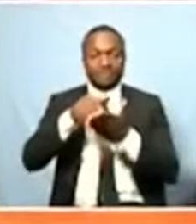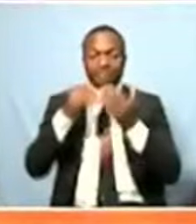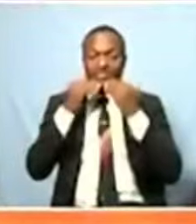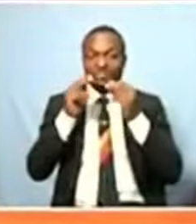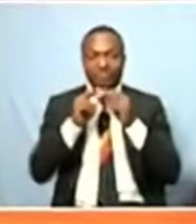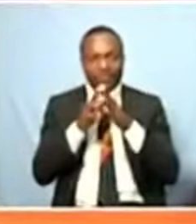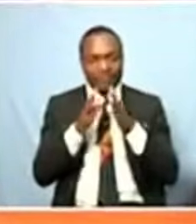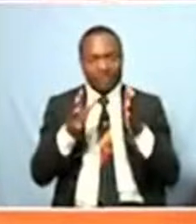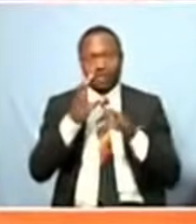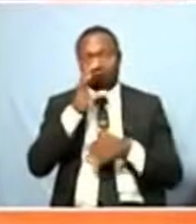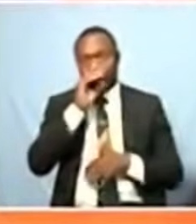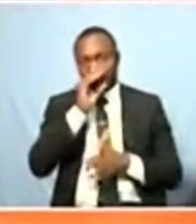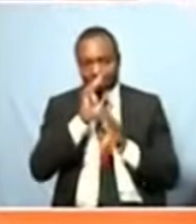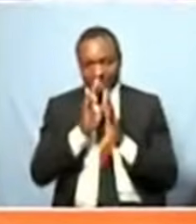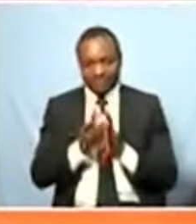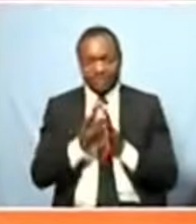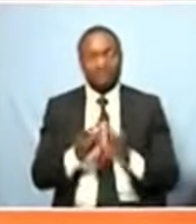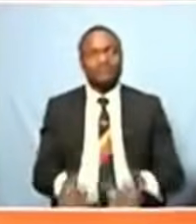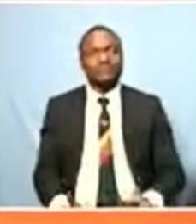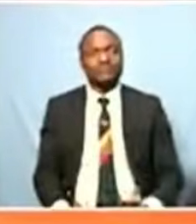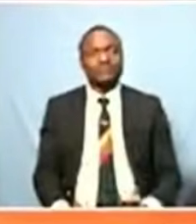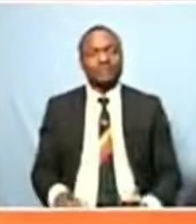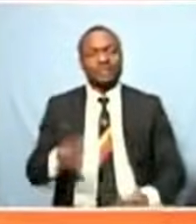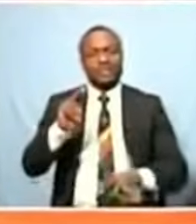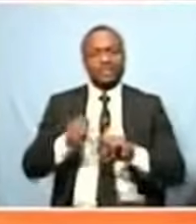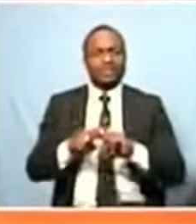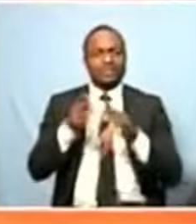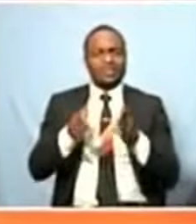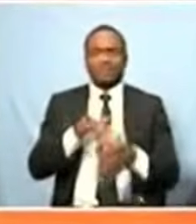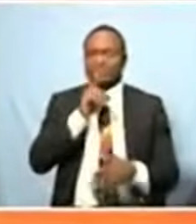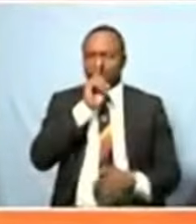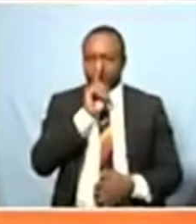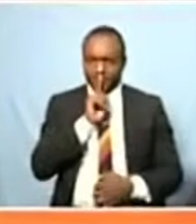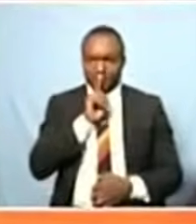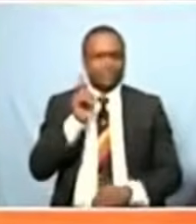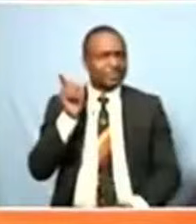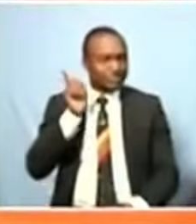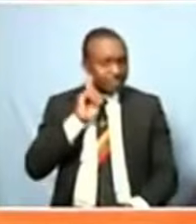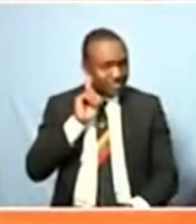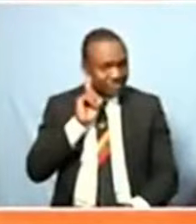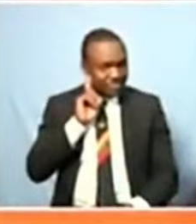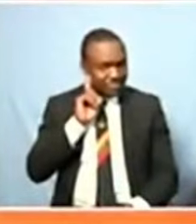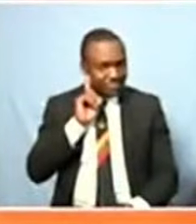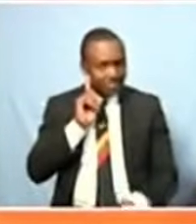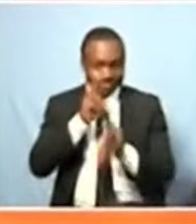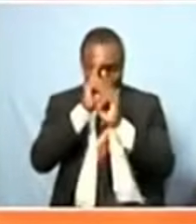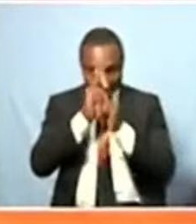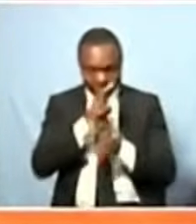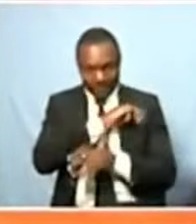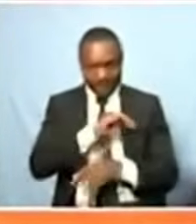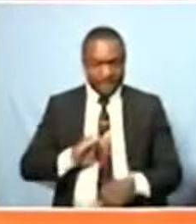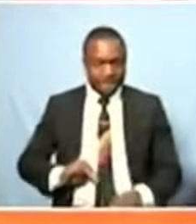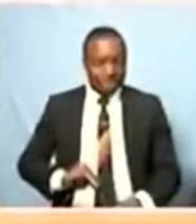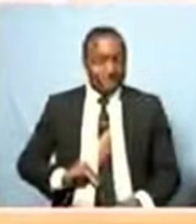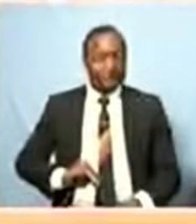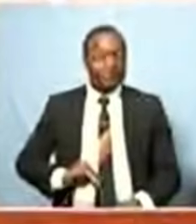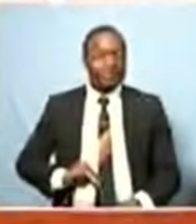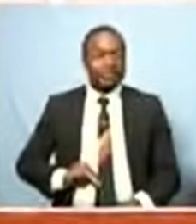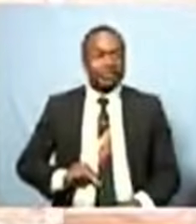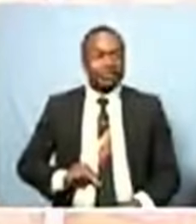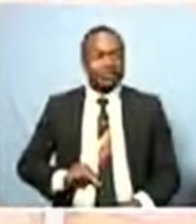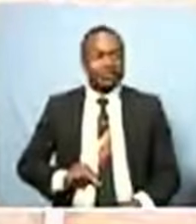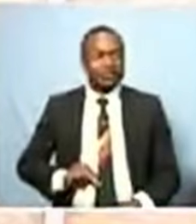very much, Madam Speaker. Madam Speaker, I'm sitting here quietly listening to the Honorable Member of Parliament